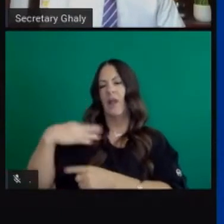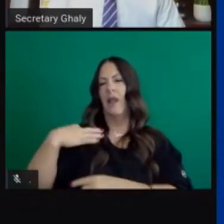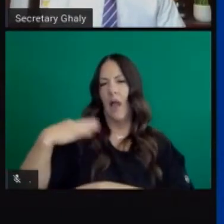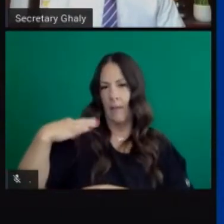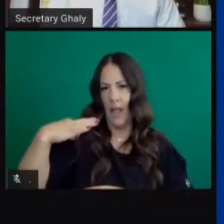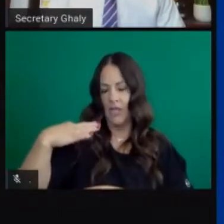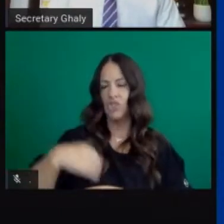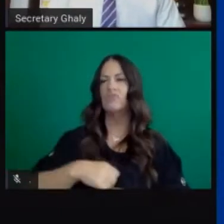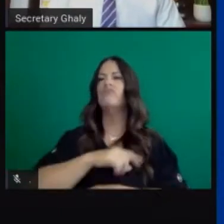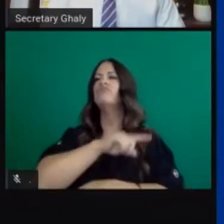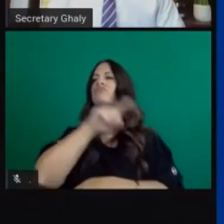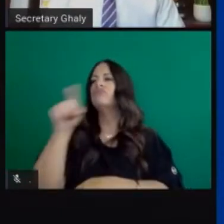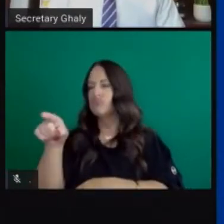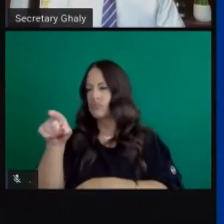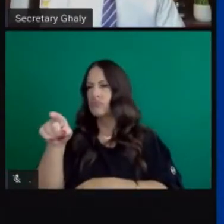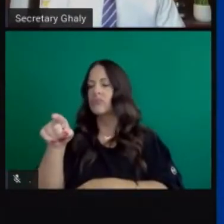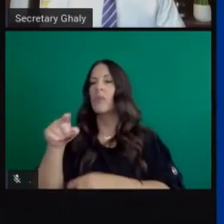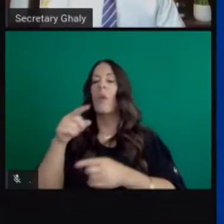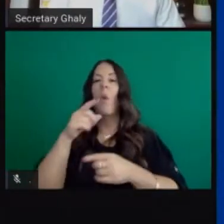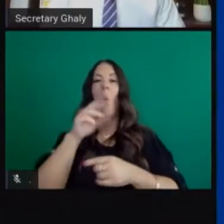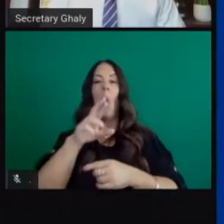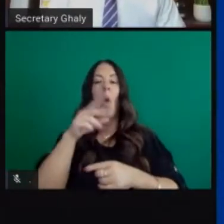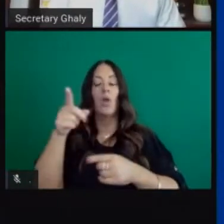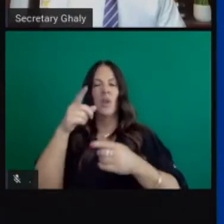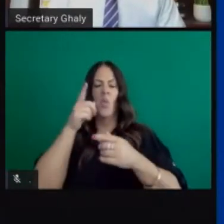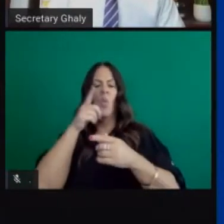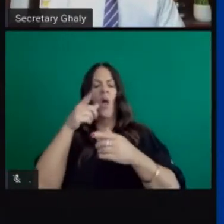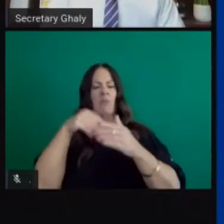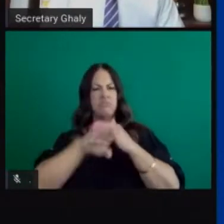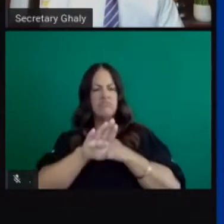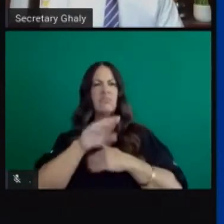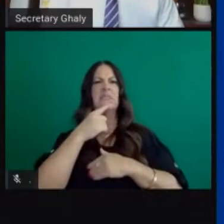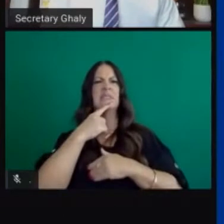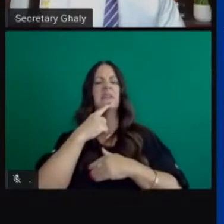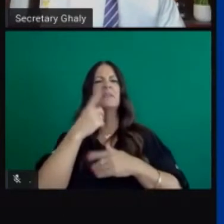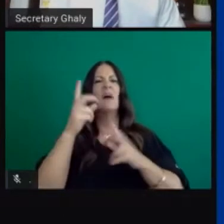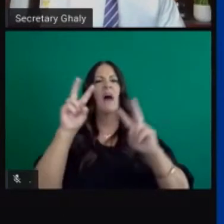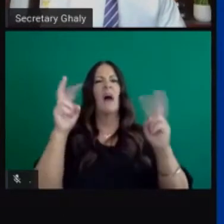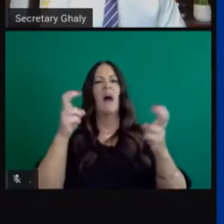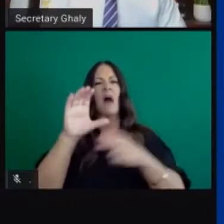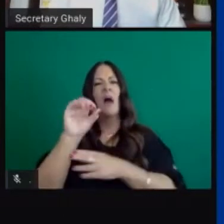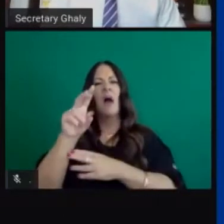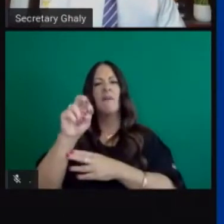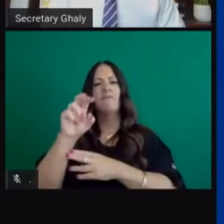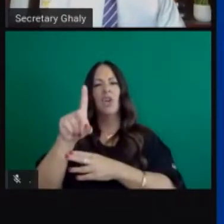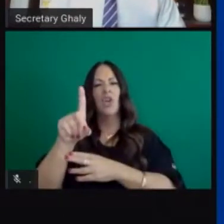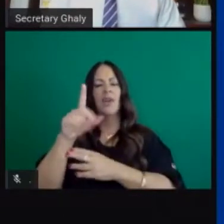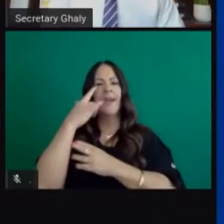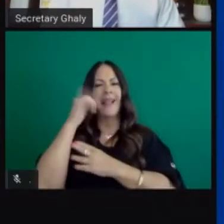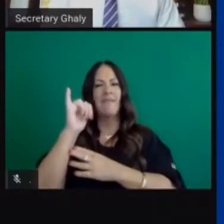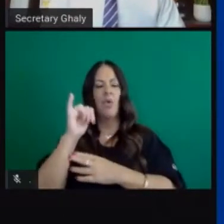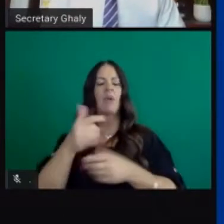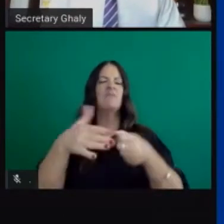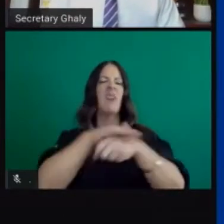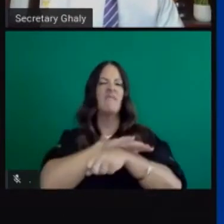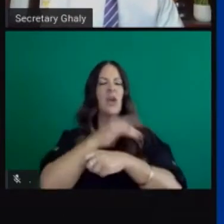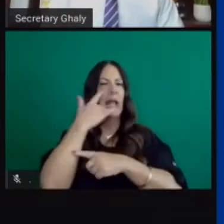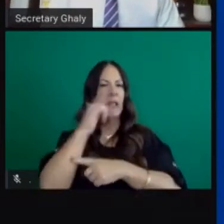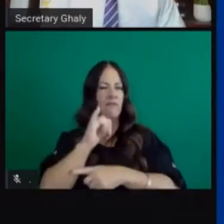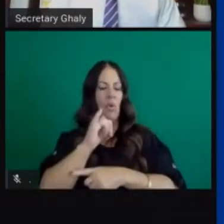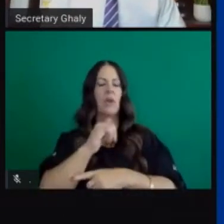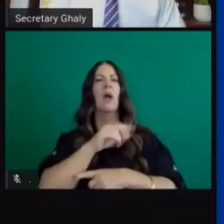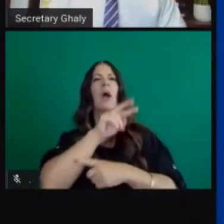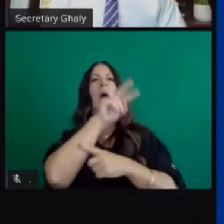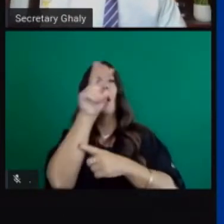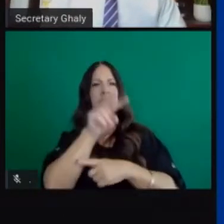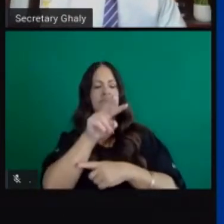of Covered California or you're eligible for Medi-Cal, you will be prompted to fill out the Medi-Cal application